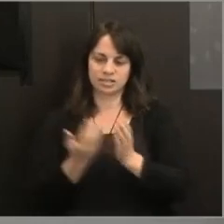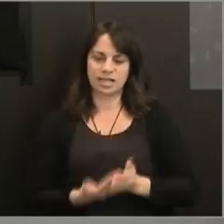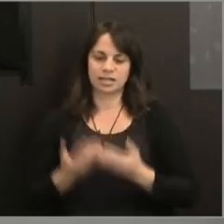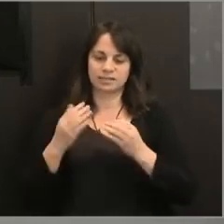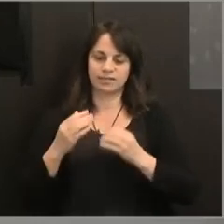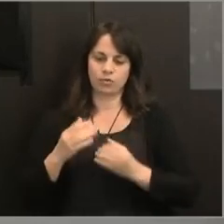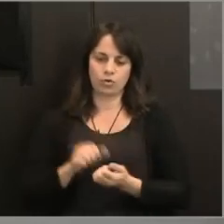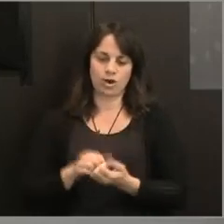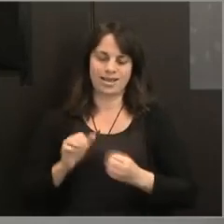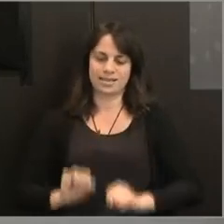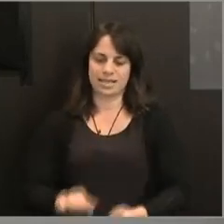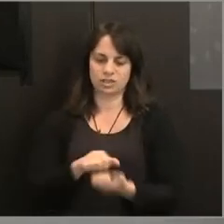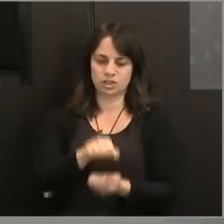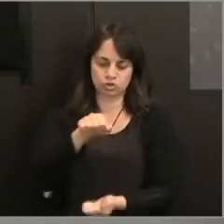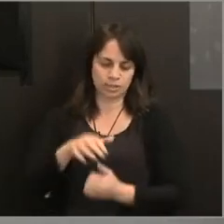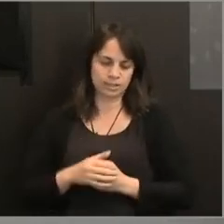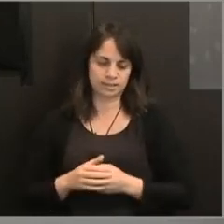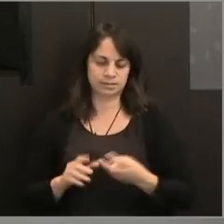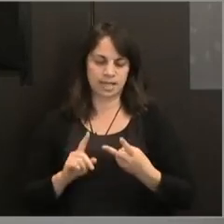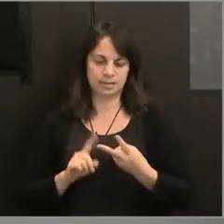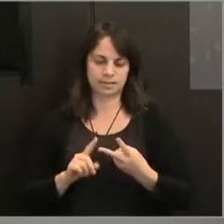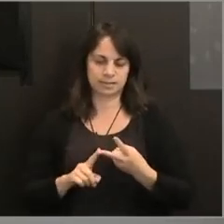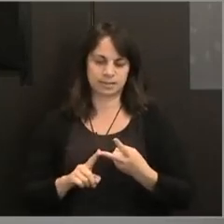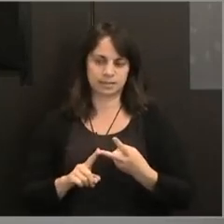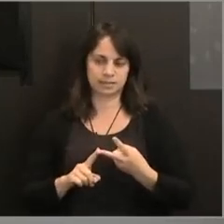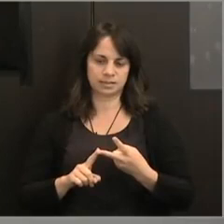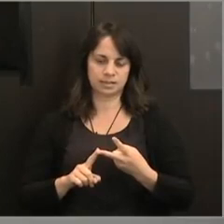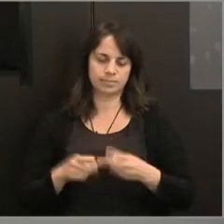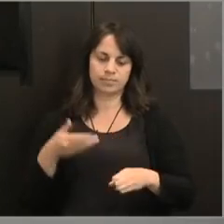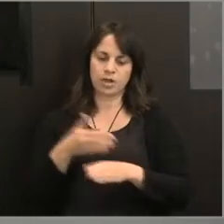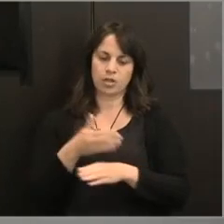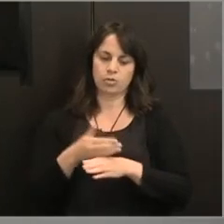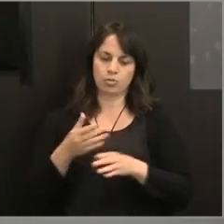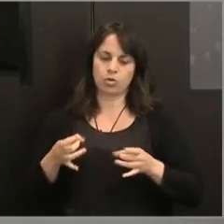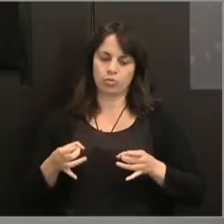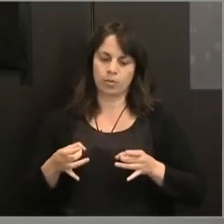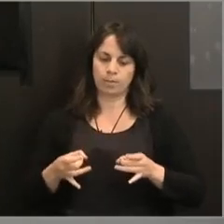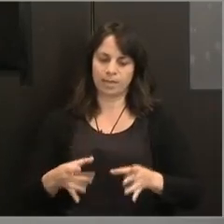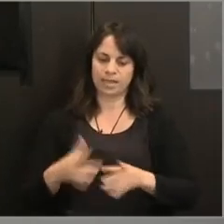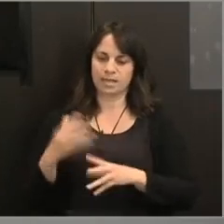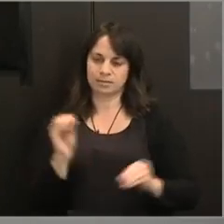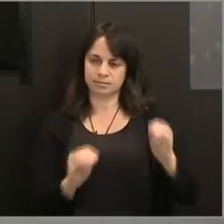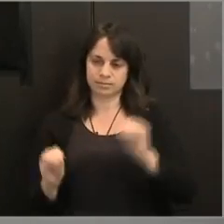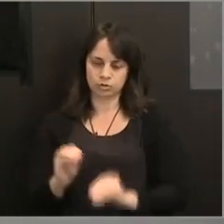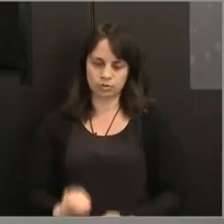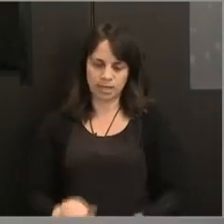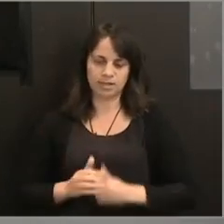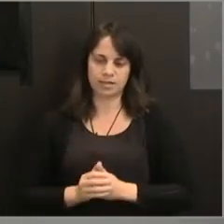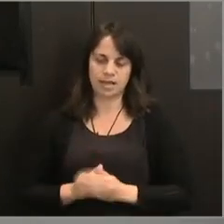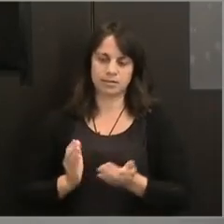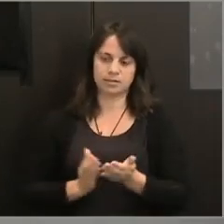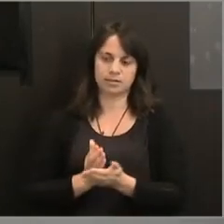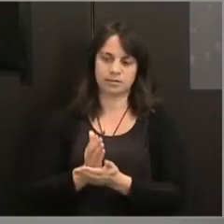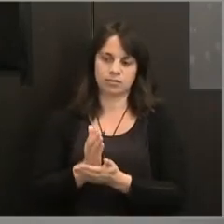treaties. And the second was that work would begin on drafting a declaration on the rights